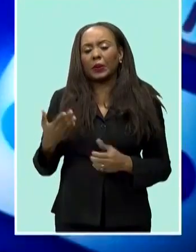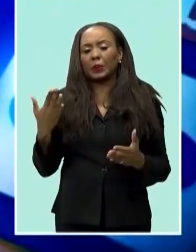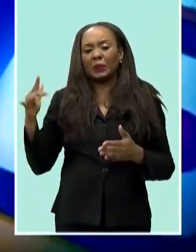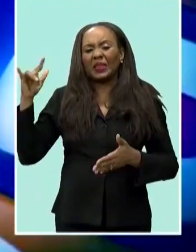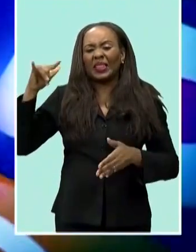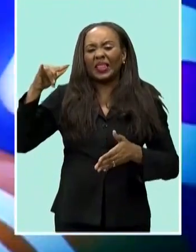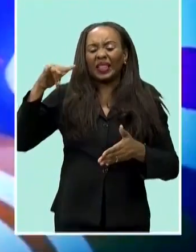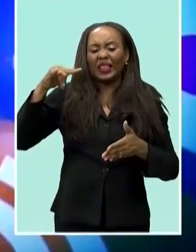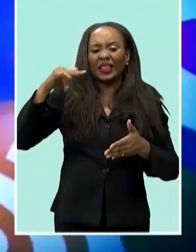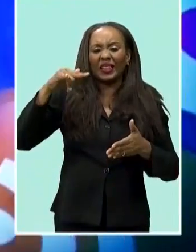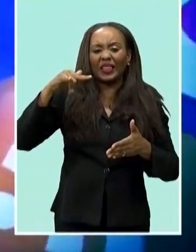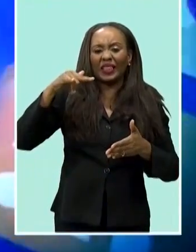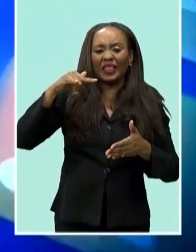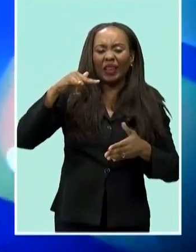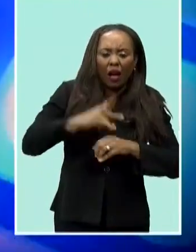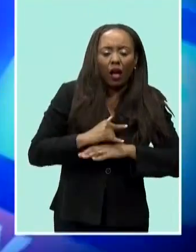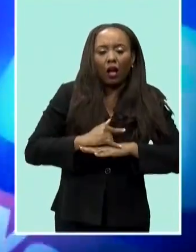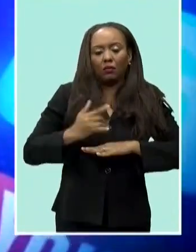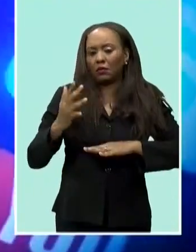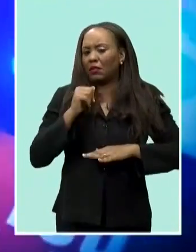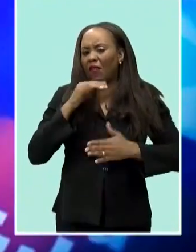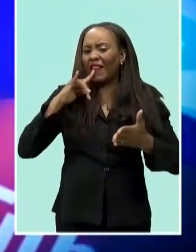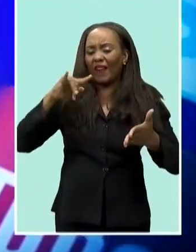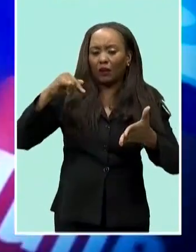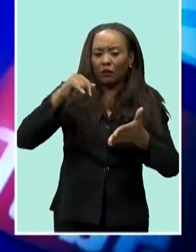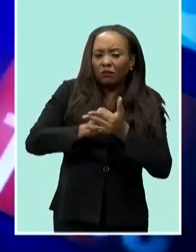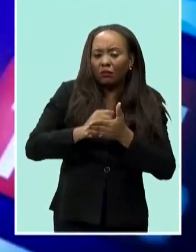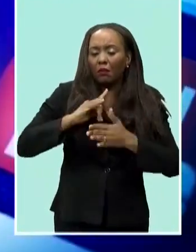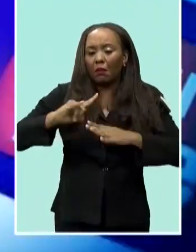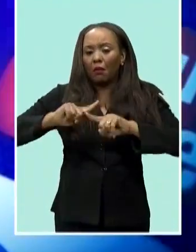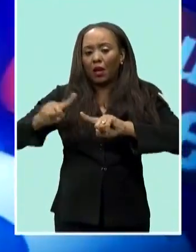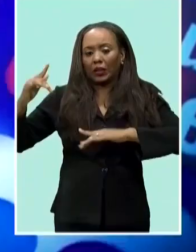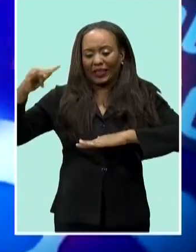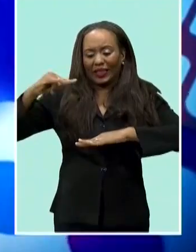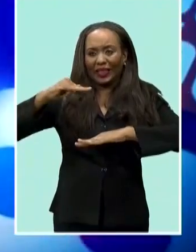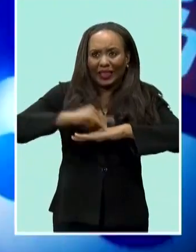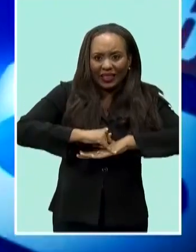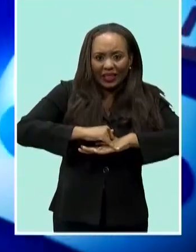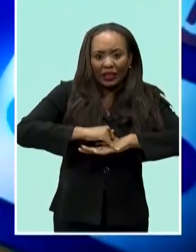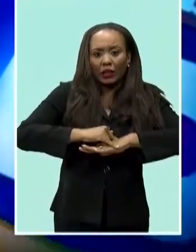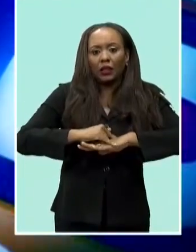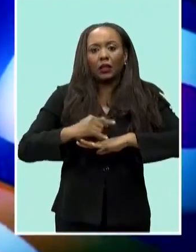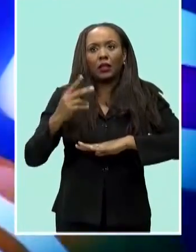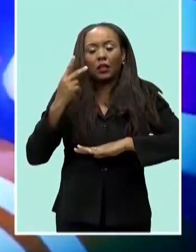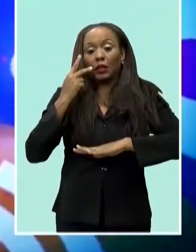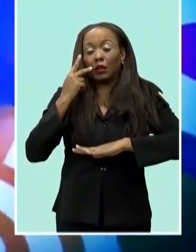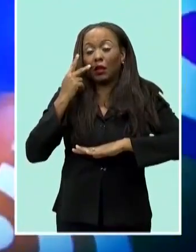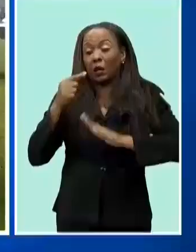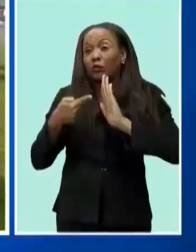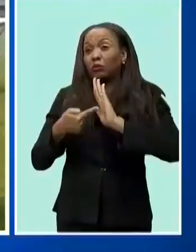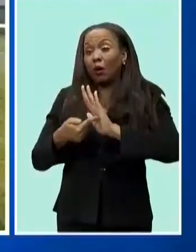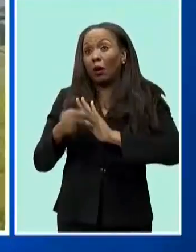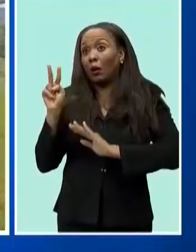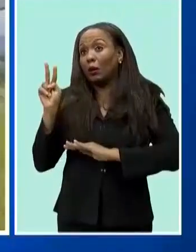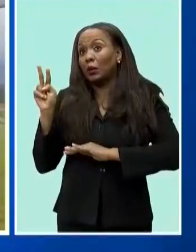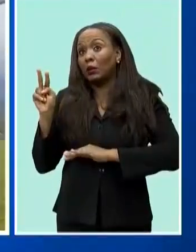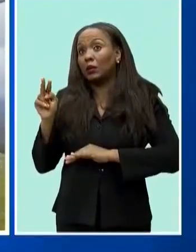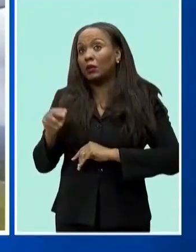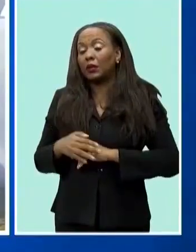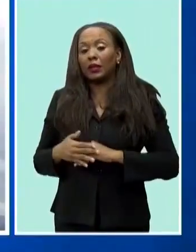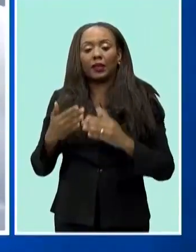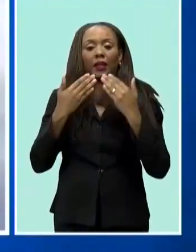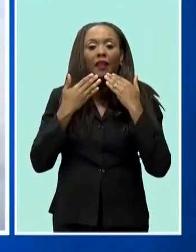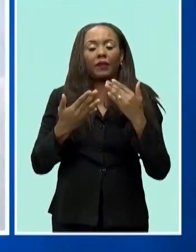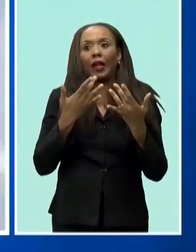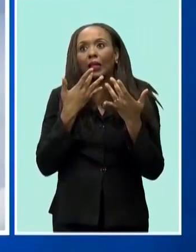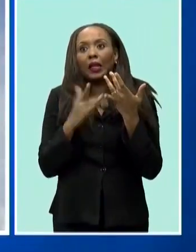the result of a problem with the landing gear. Now, this video shows the moment immediately after the incident. Thankfully,